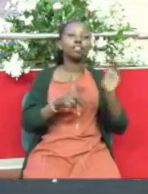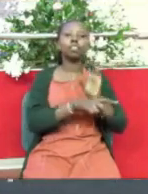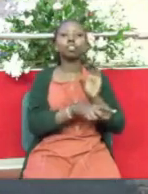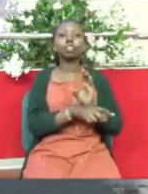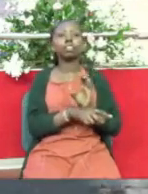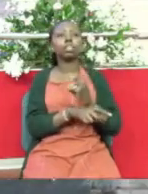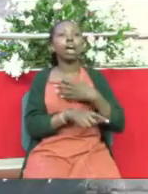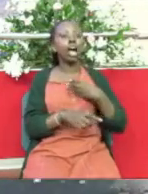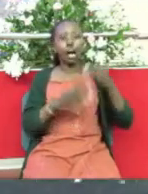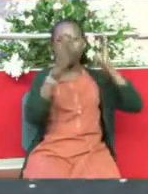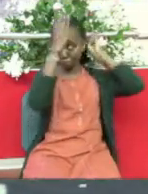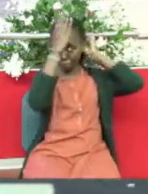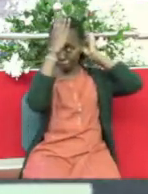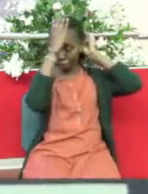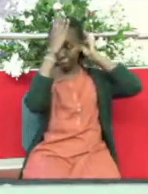bishop,